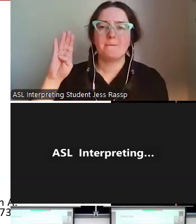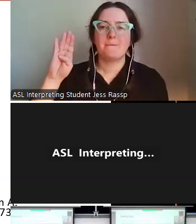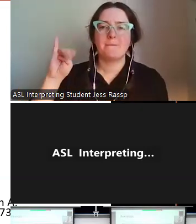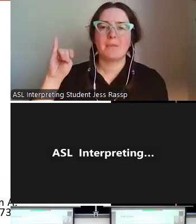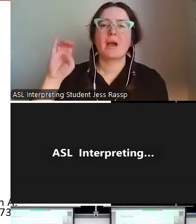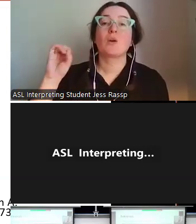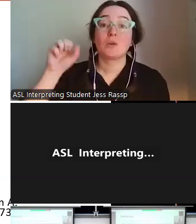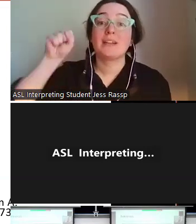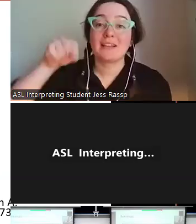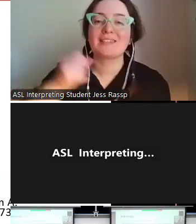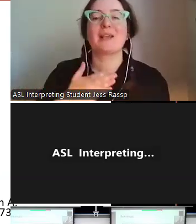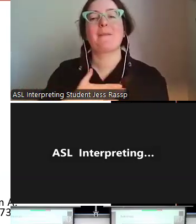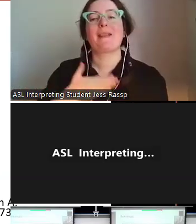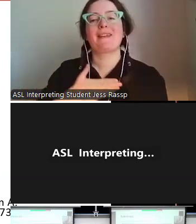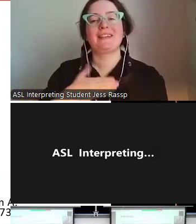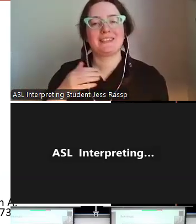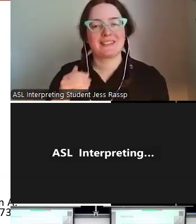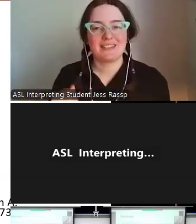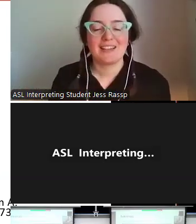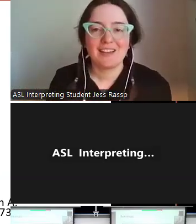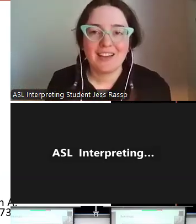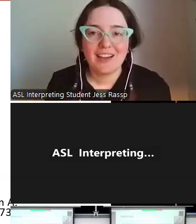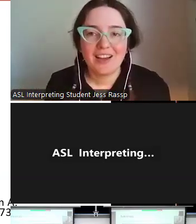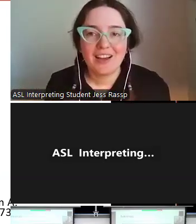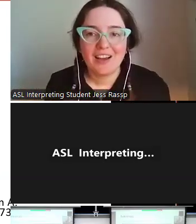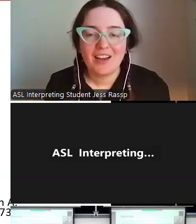louder? Okay, I already go being so loud. Okay.